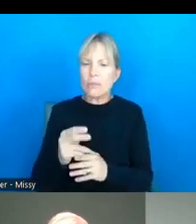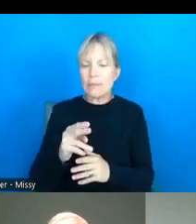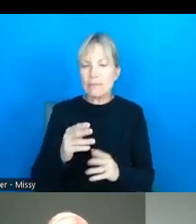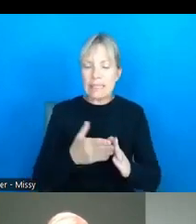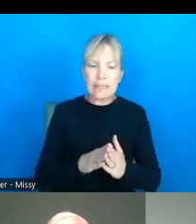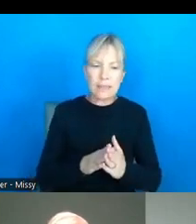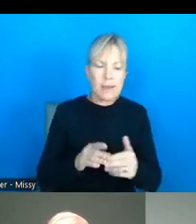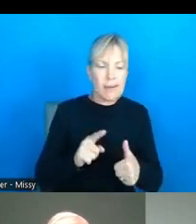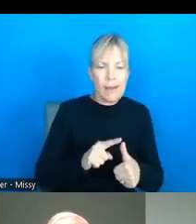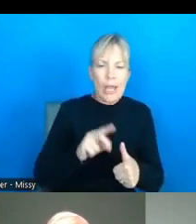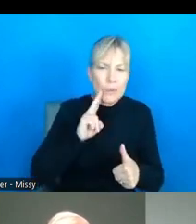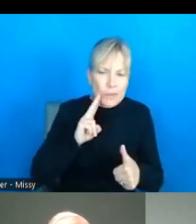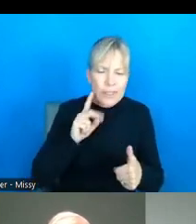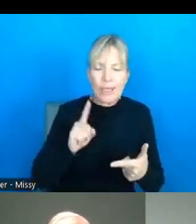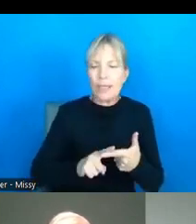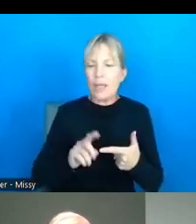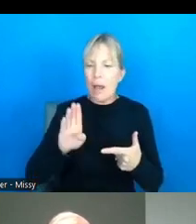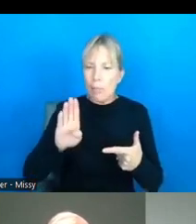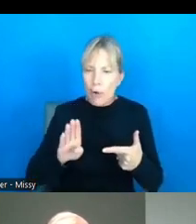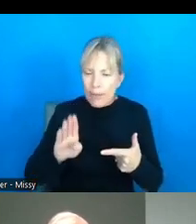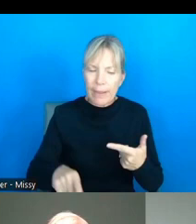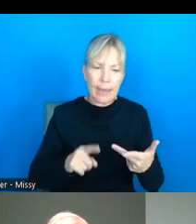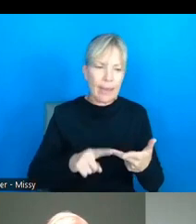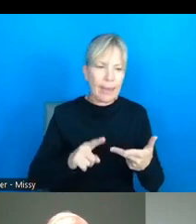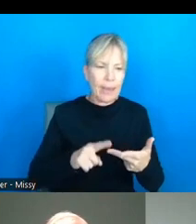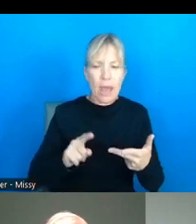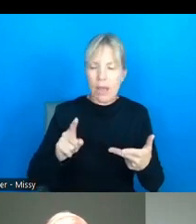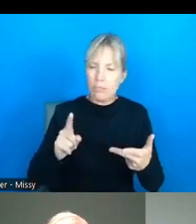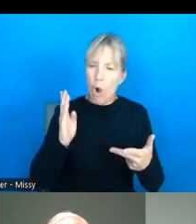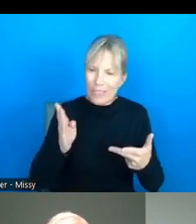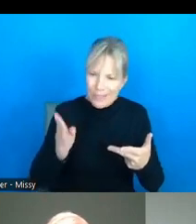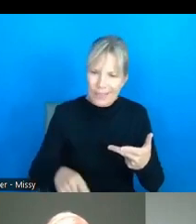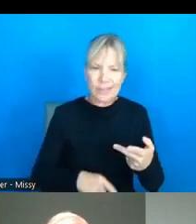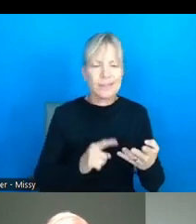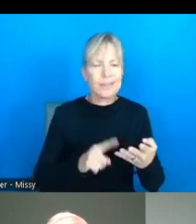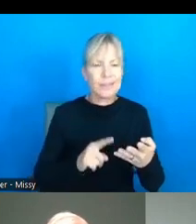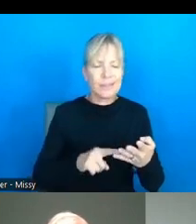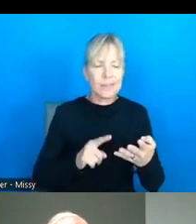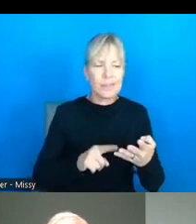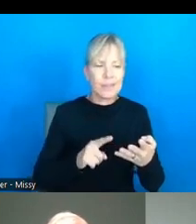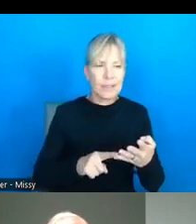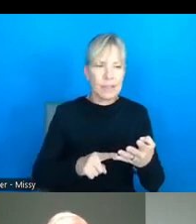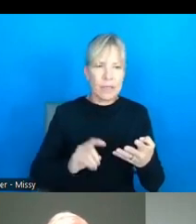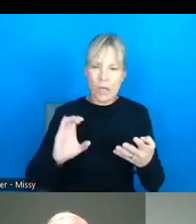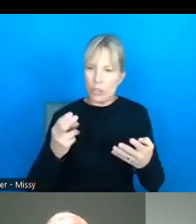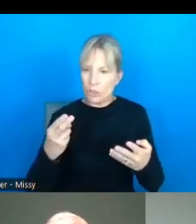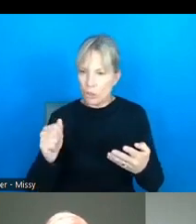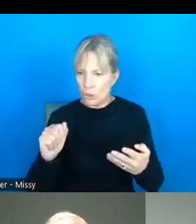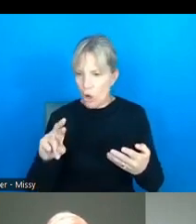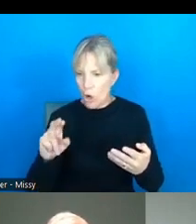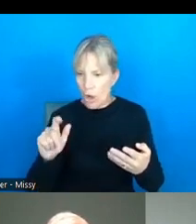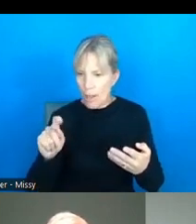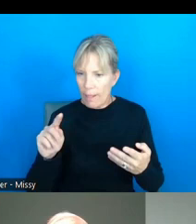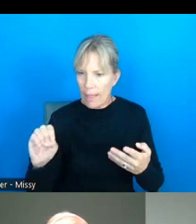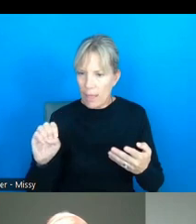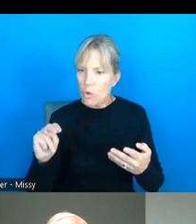Berkeley had a center going. We had a center in Boston, another one in Charlotte, North Carolina.